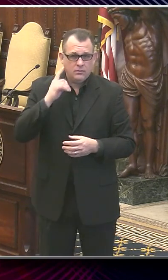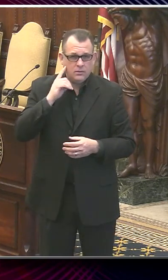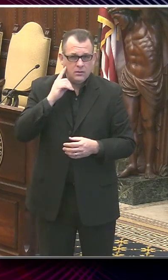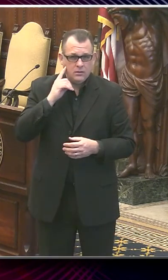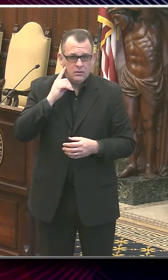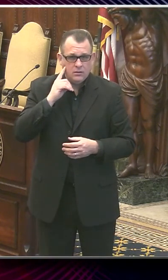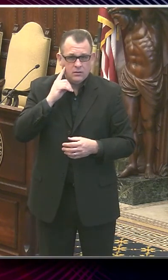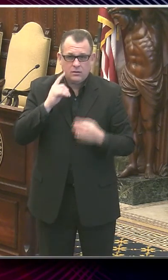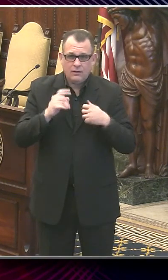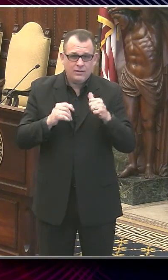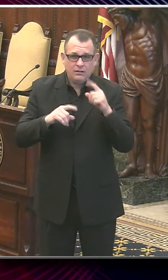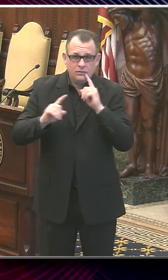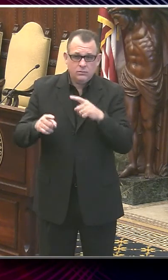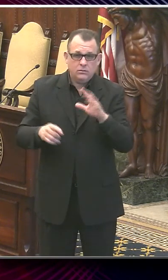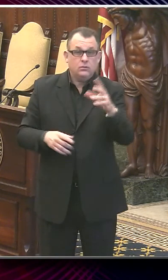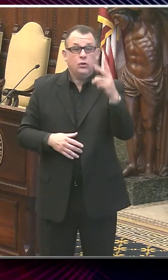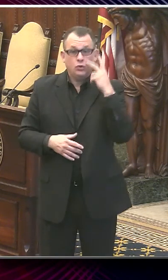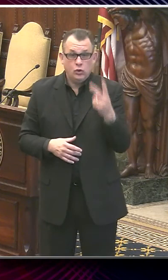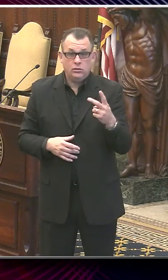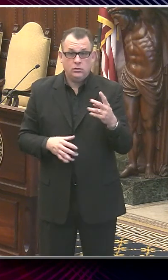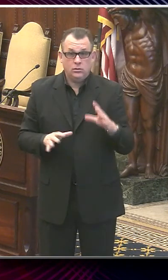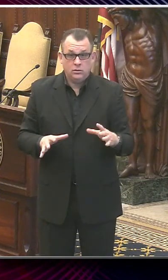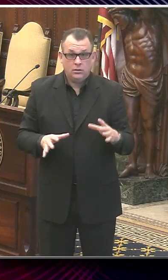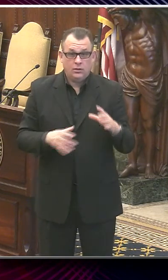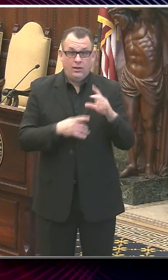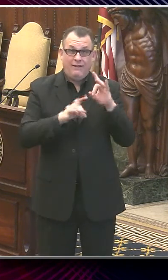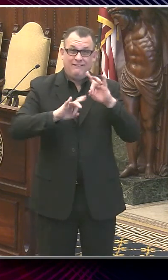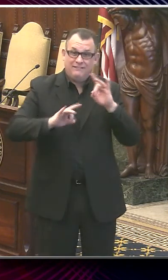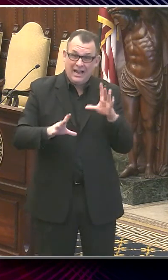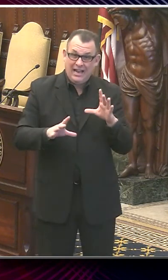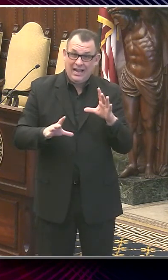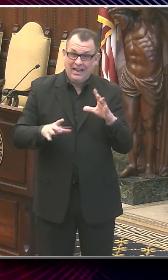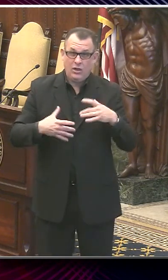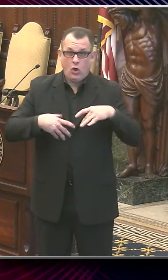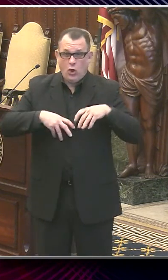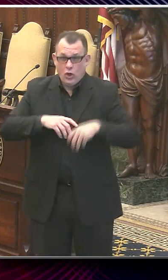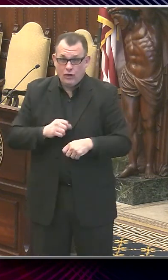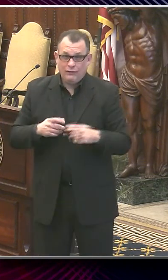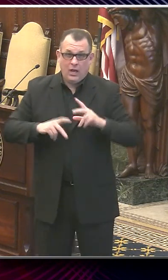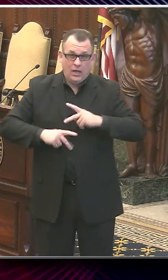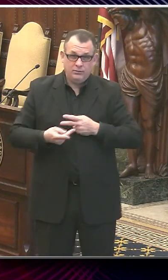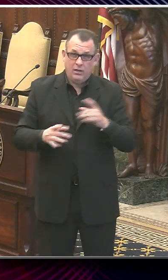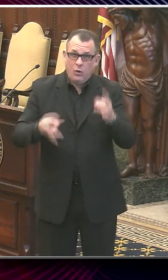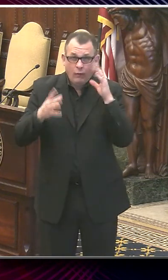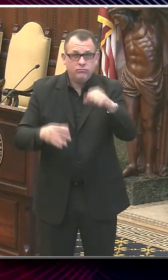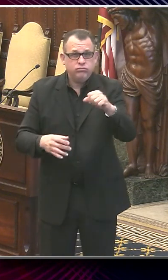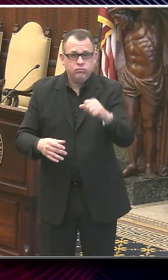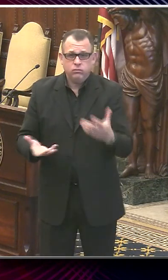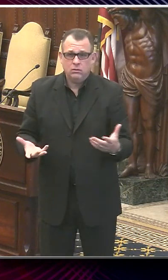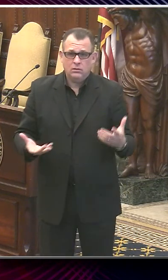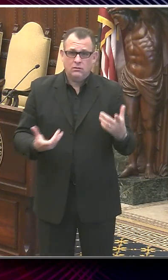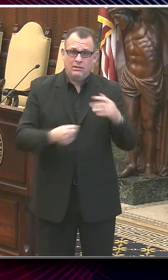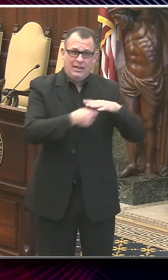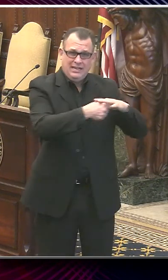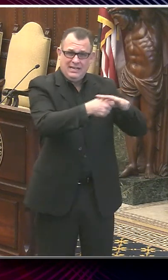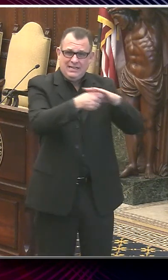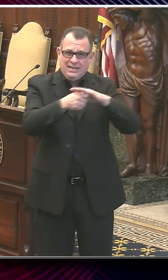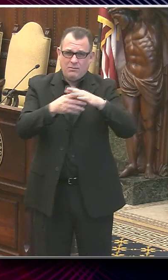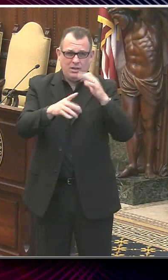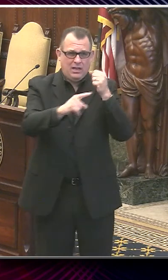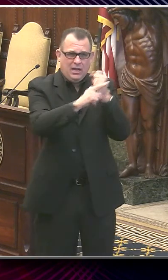that, please? Obviously the violence is very upsetting and very heart-wrenching, and it's affecting, neighborhoods throughout the city and many, many